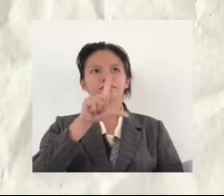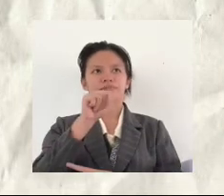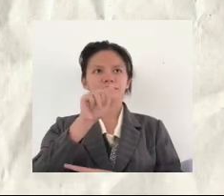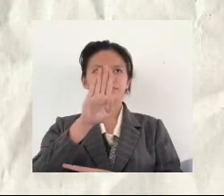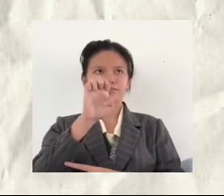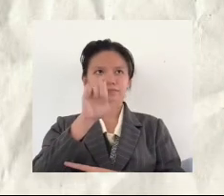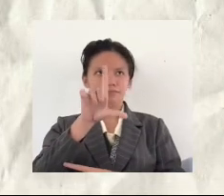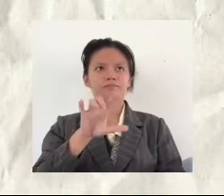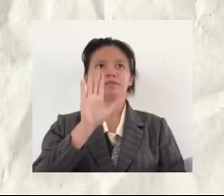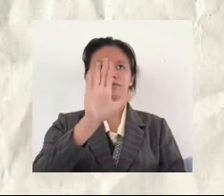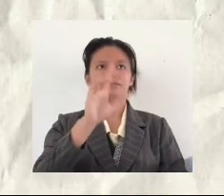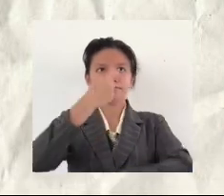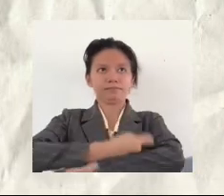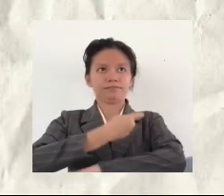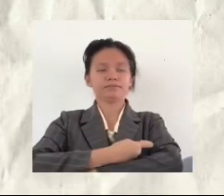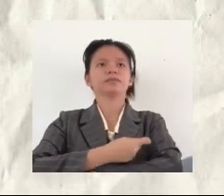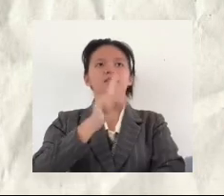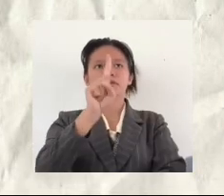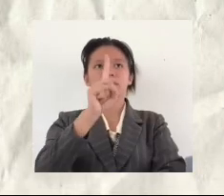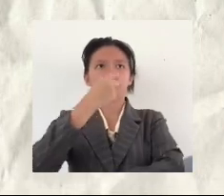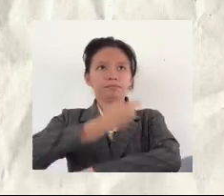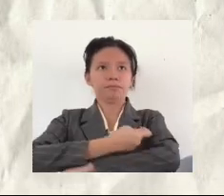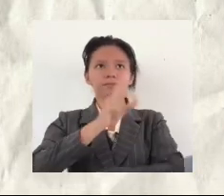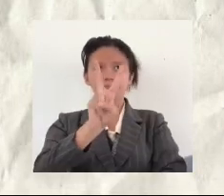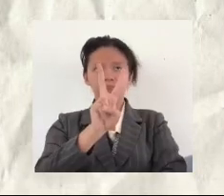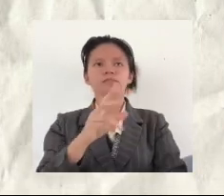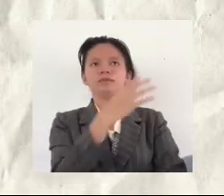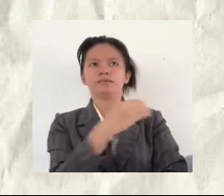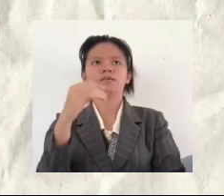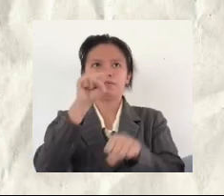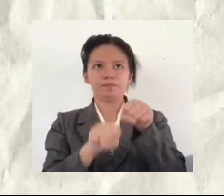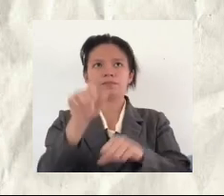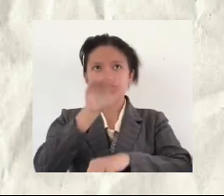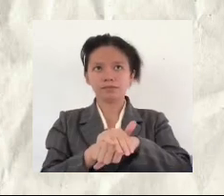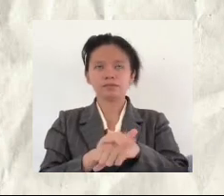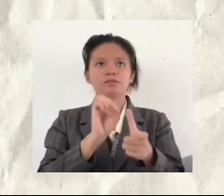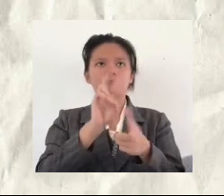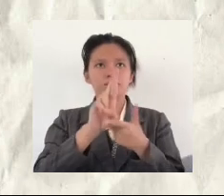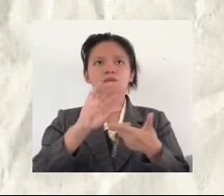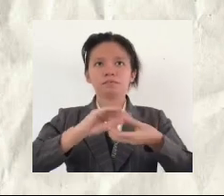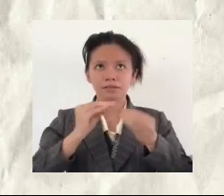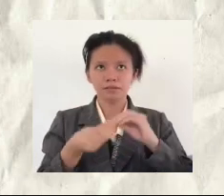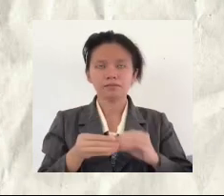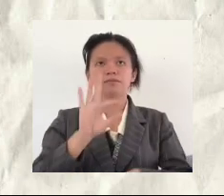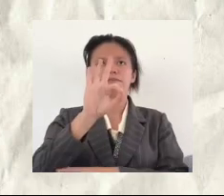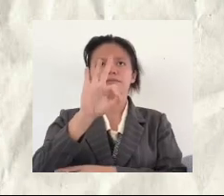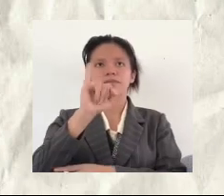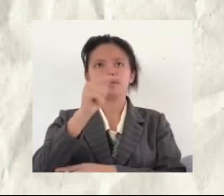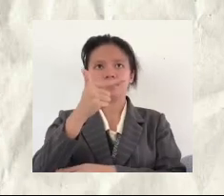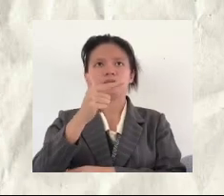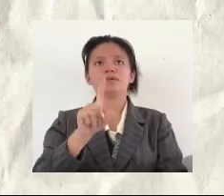Good day to you, Sir John Ray Gumao, and to our dearest classmates. Today we are going to tackle about the last topic